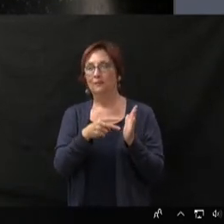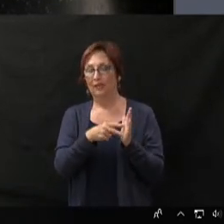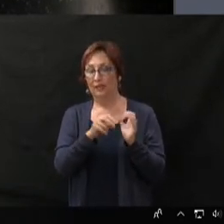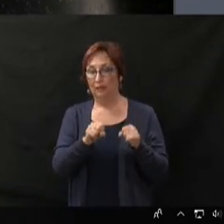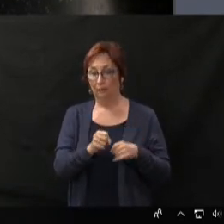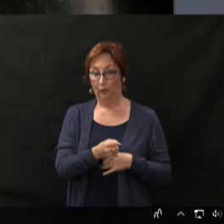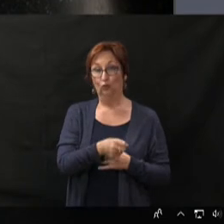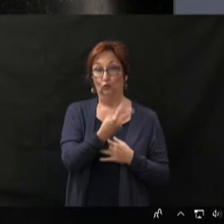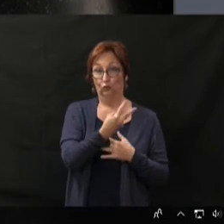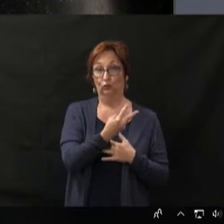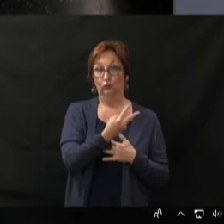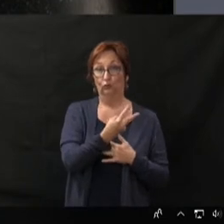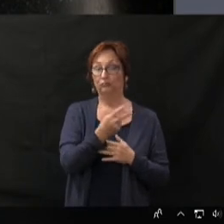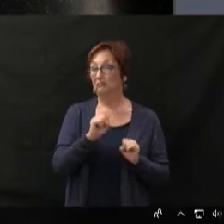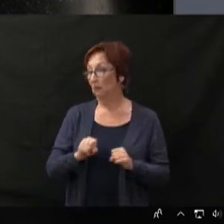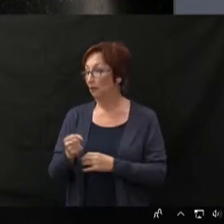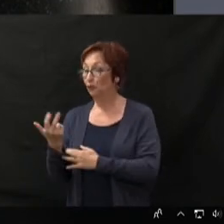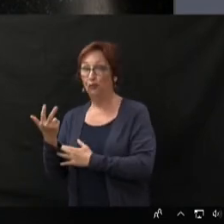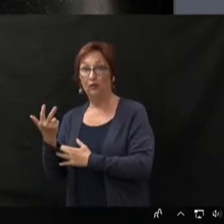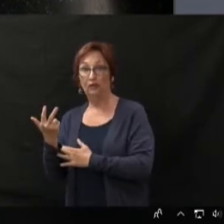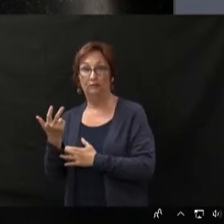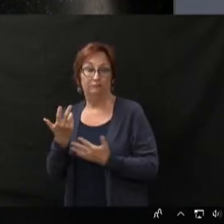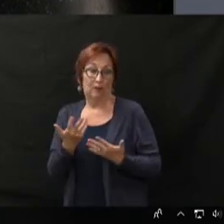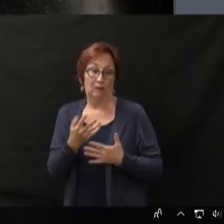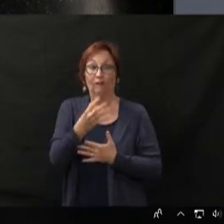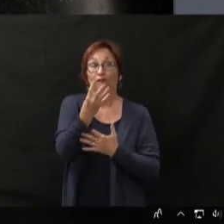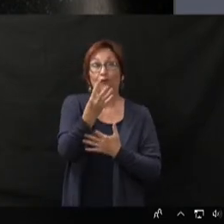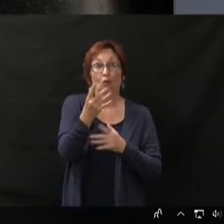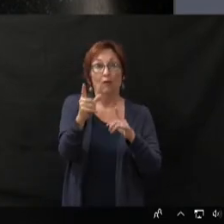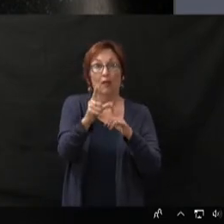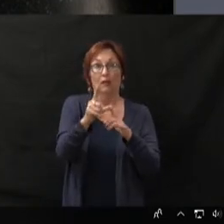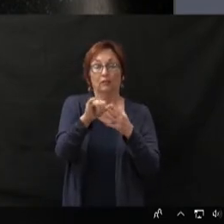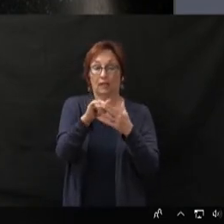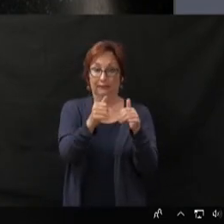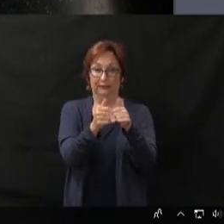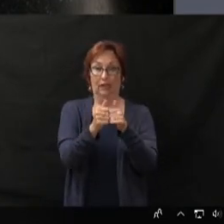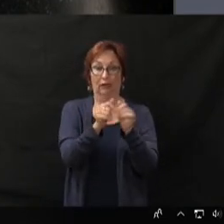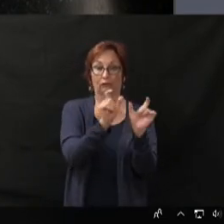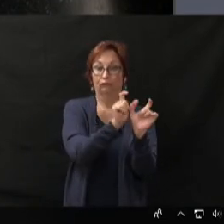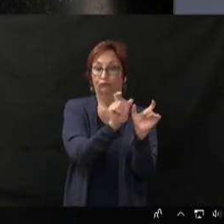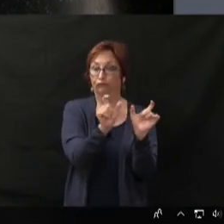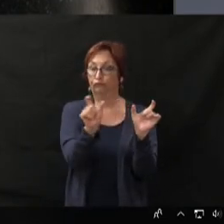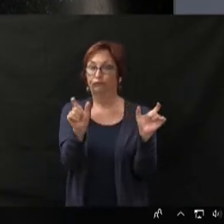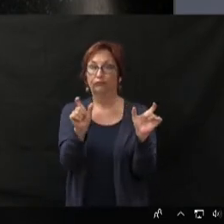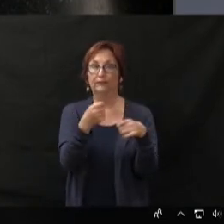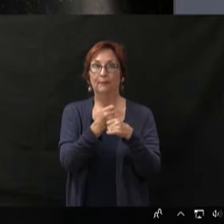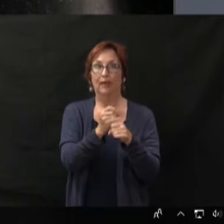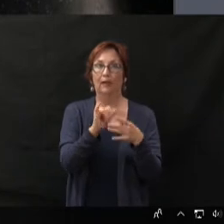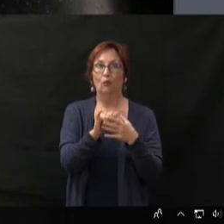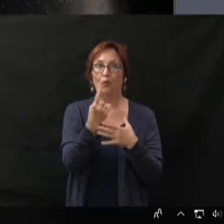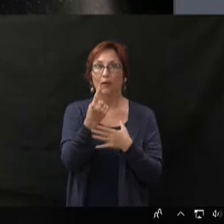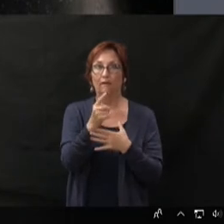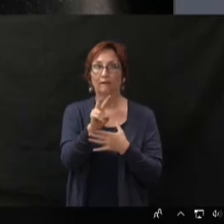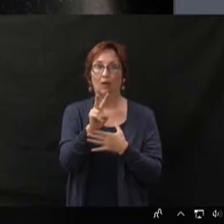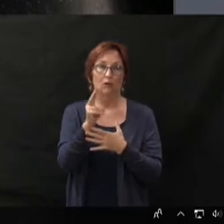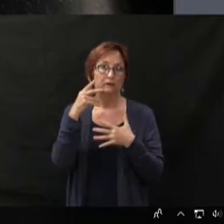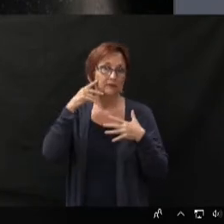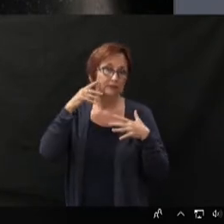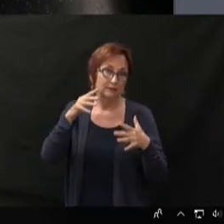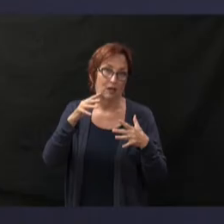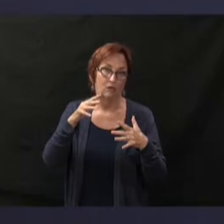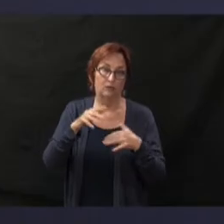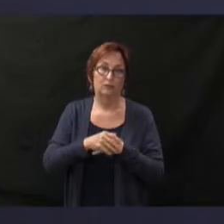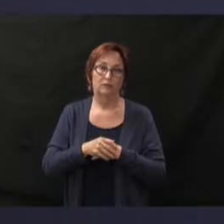two, it could be three, or it could be four letters that are together to make a vowel sound. It